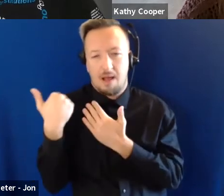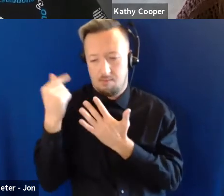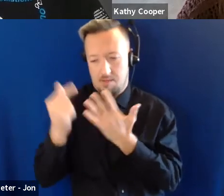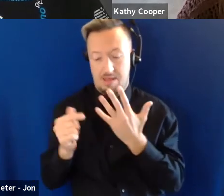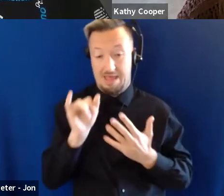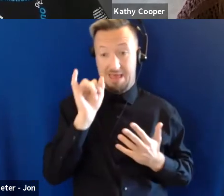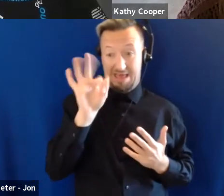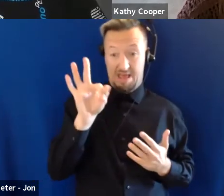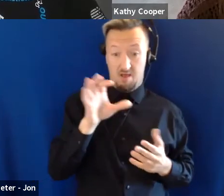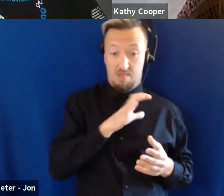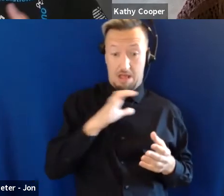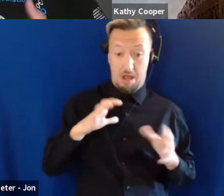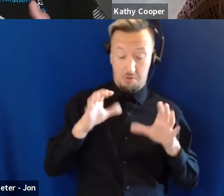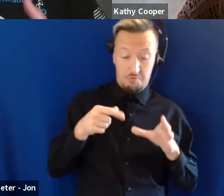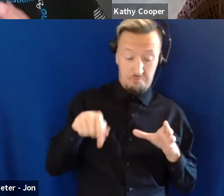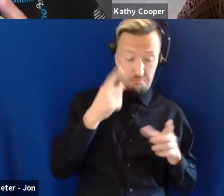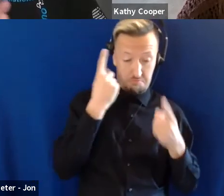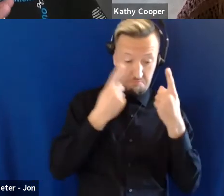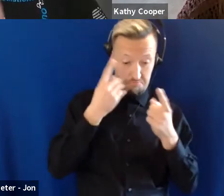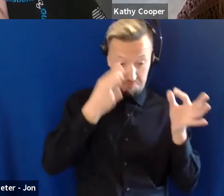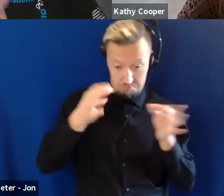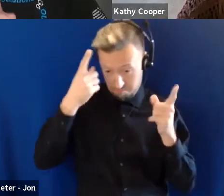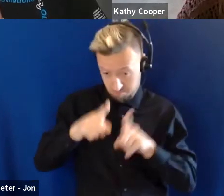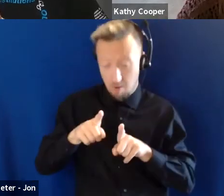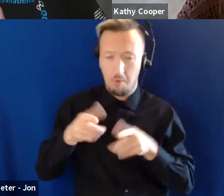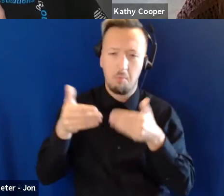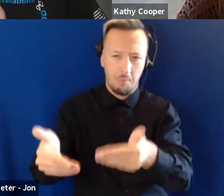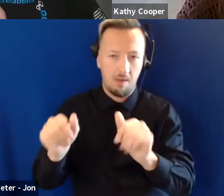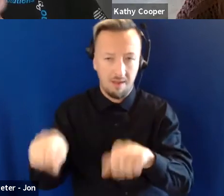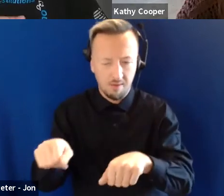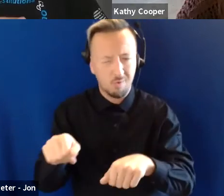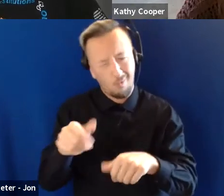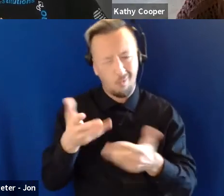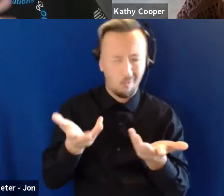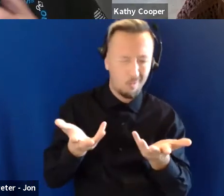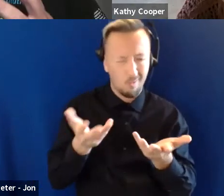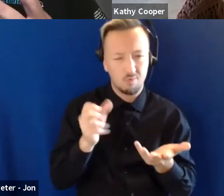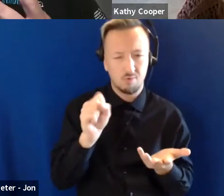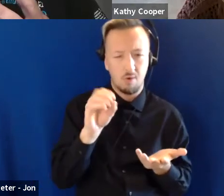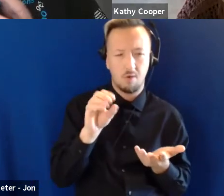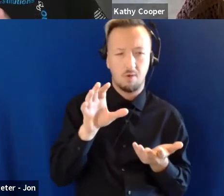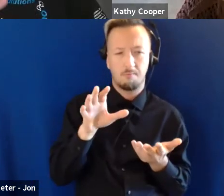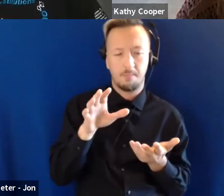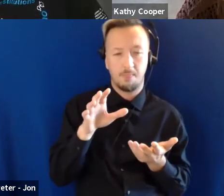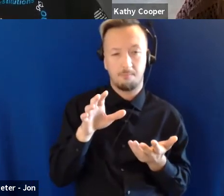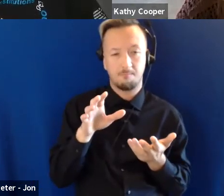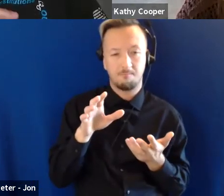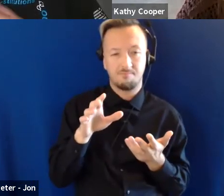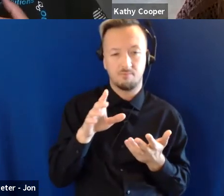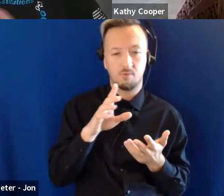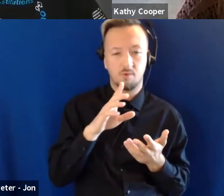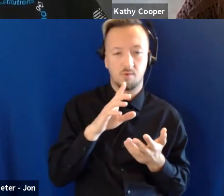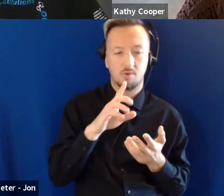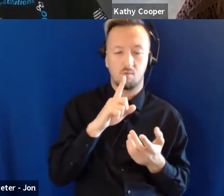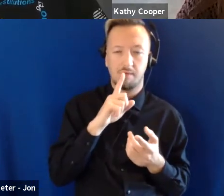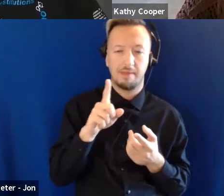appropriate. And so these are, I mean, and so again, to get back to, I think probably the underlying theme that